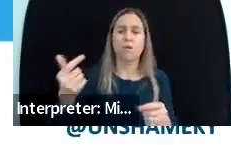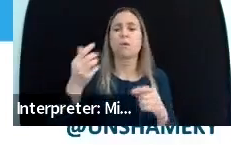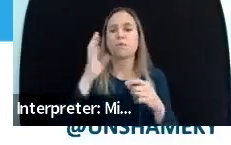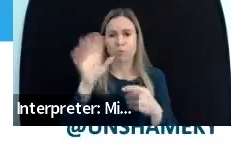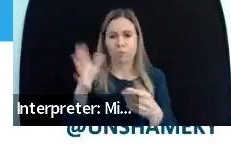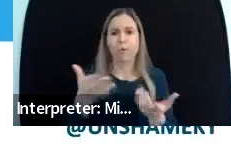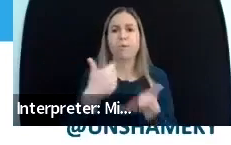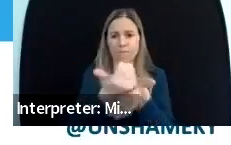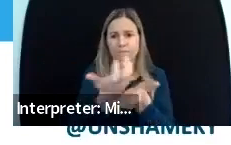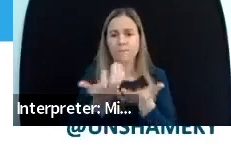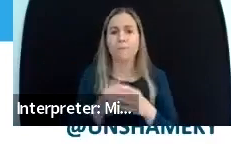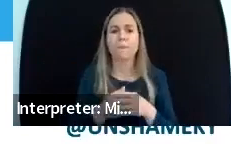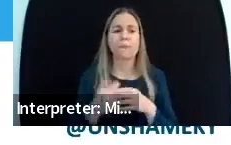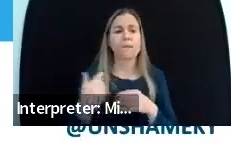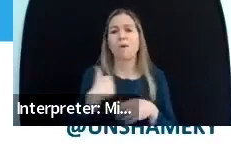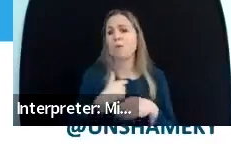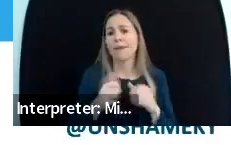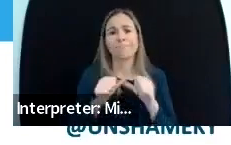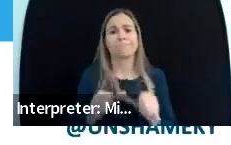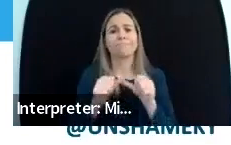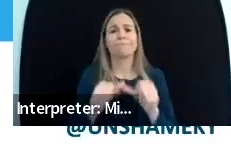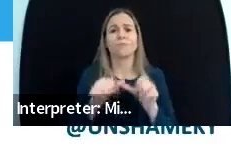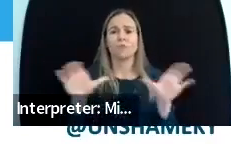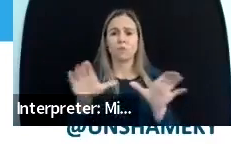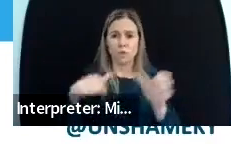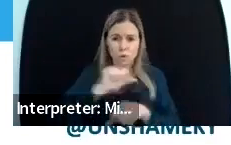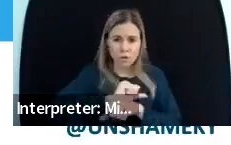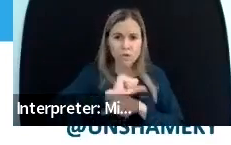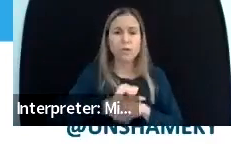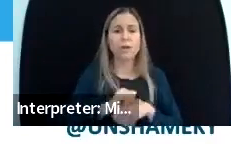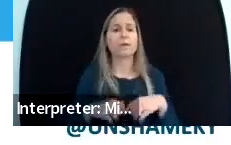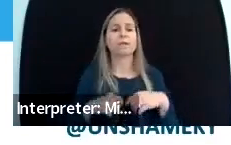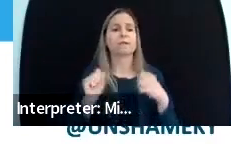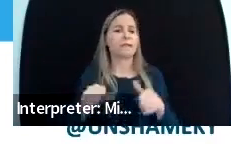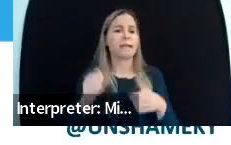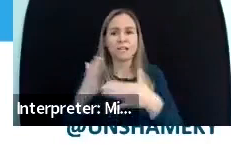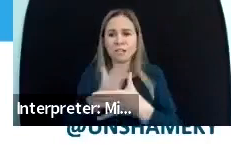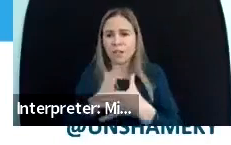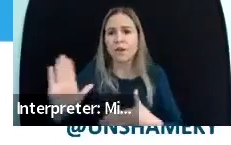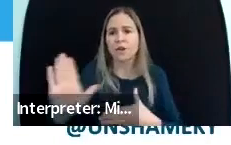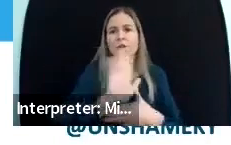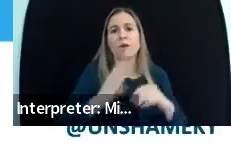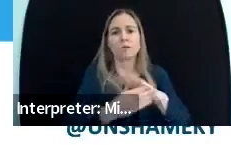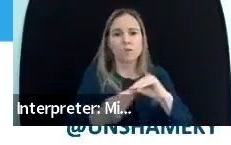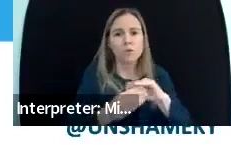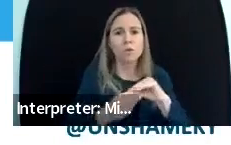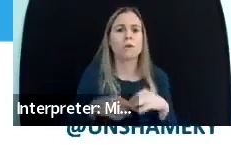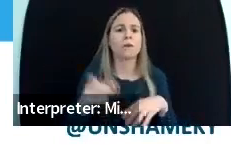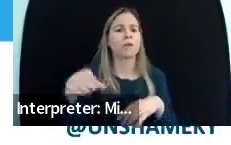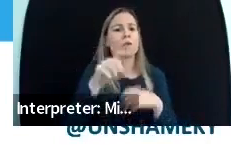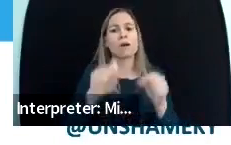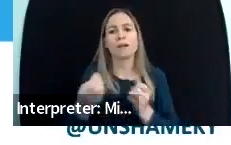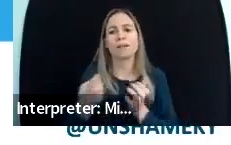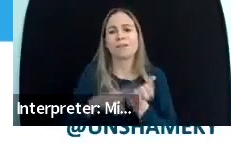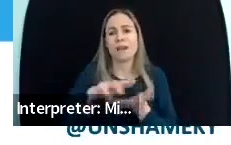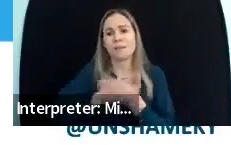continue to do this work, including sharing your story or signing up to be a community partner. And both